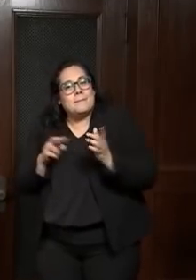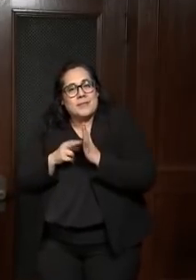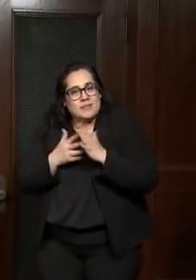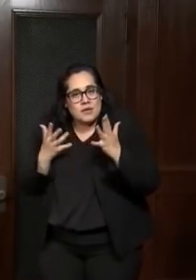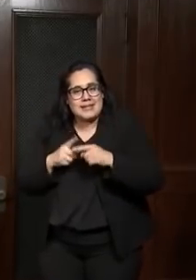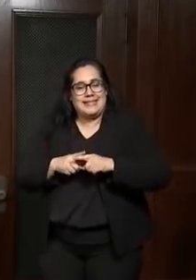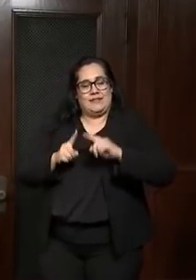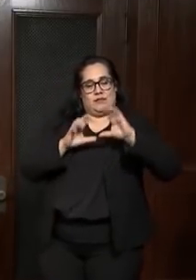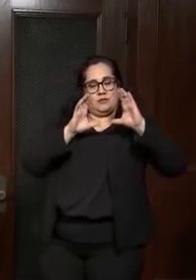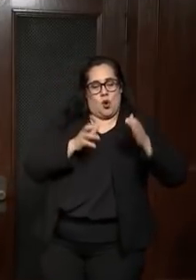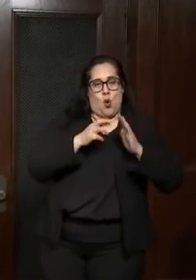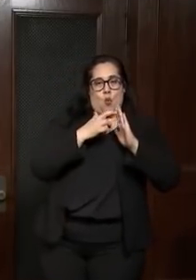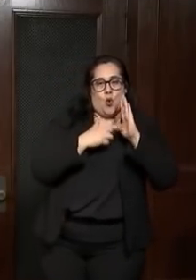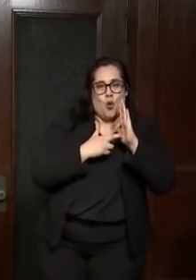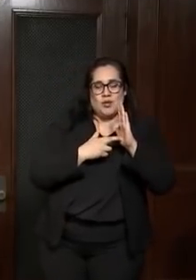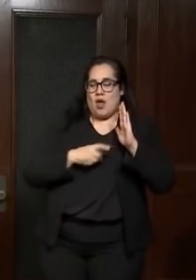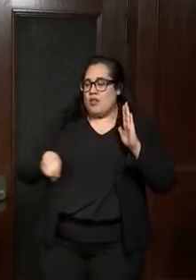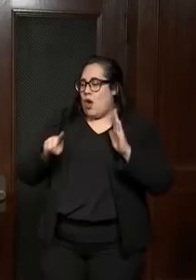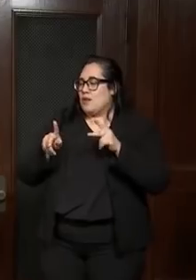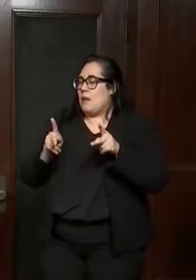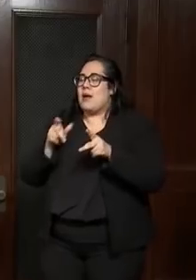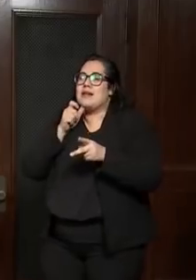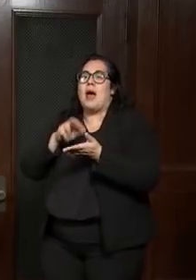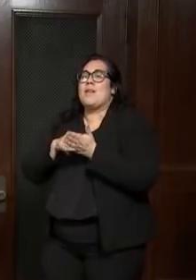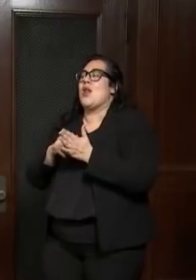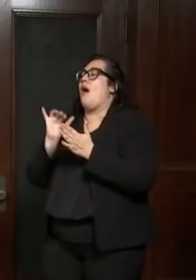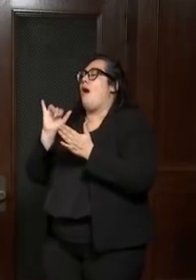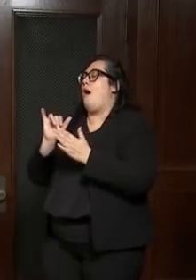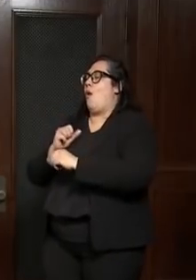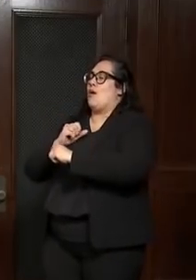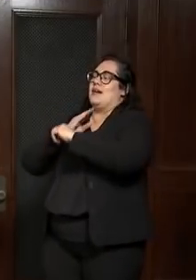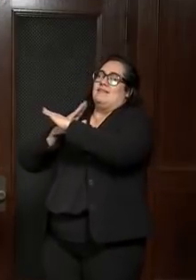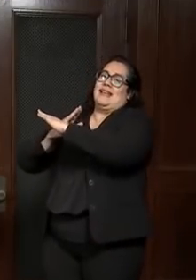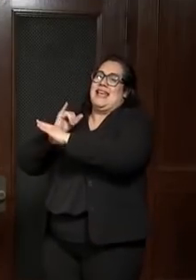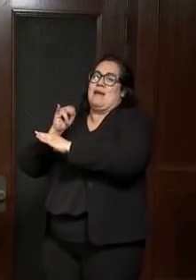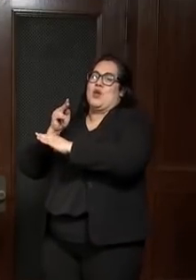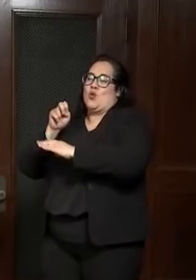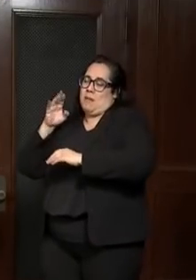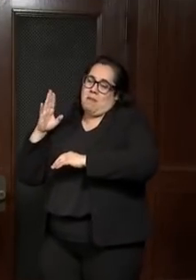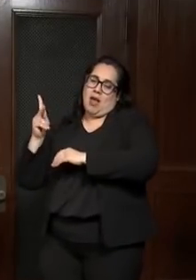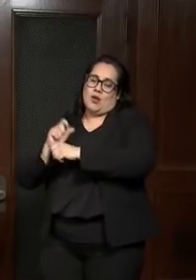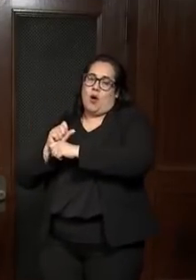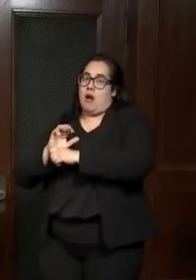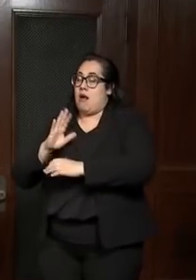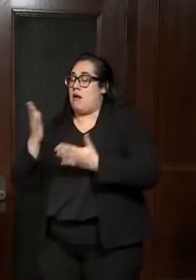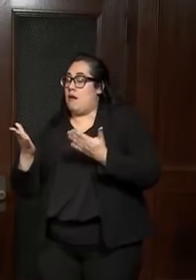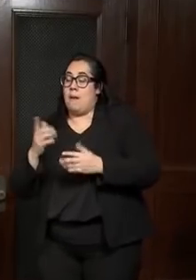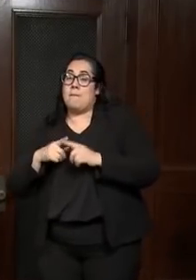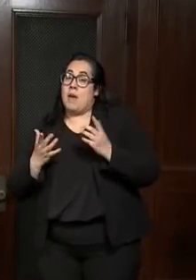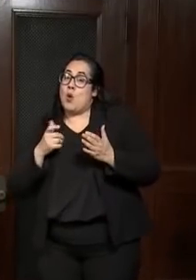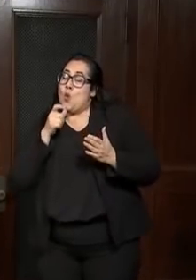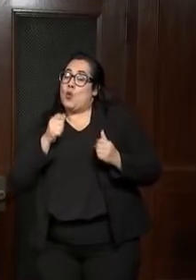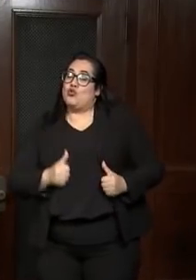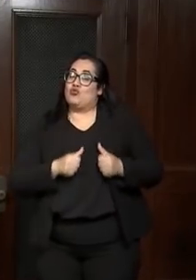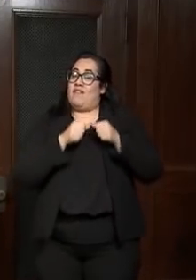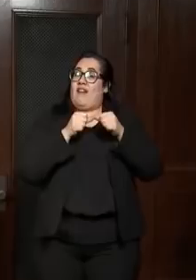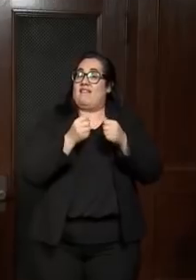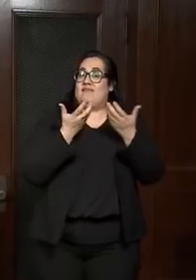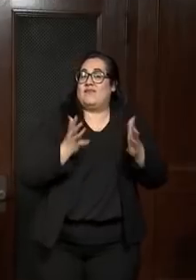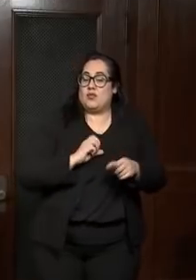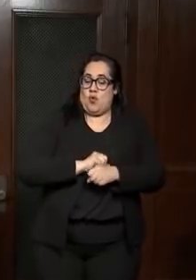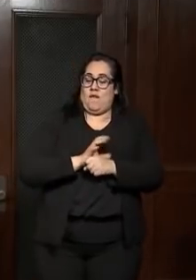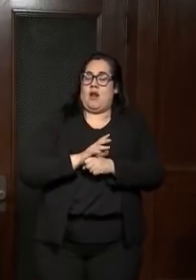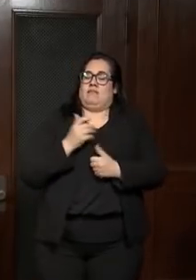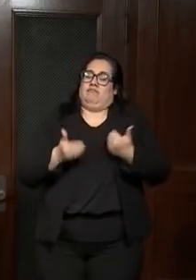don't necessarily get a passport, an immunity passport to go to work, but it may be those who have survived COVID-19,